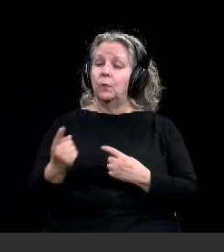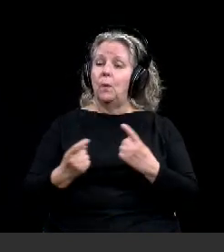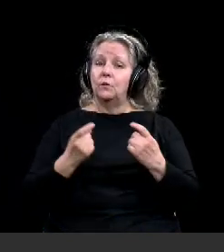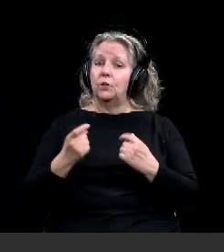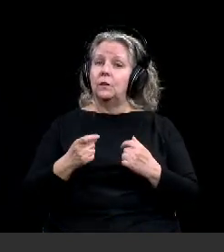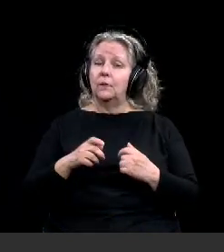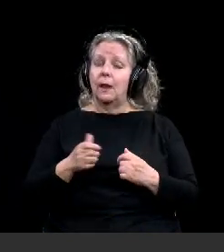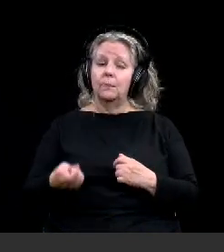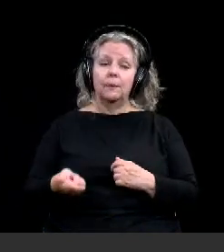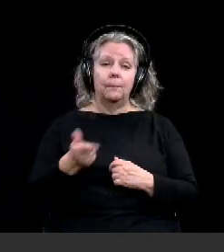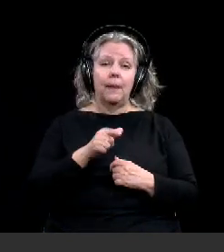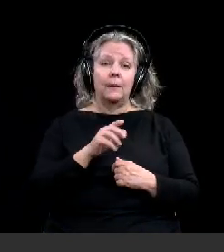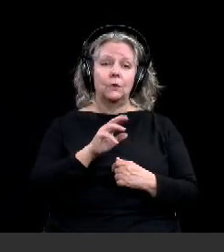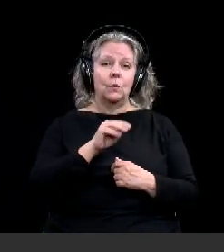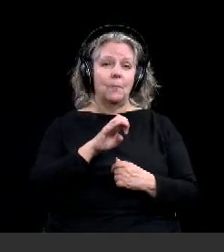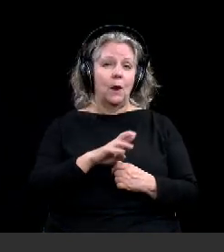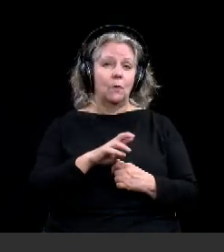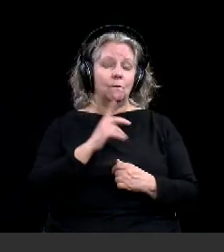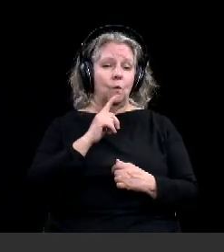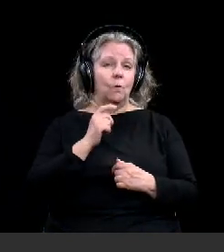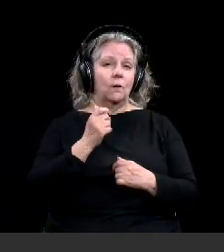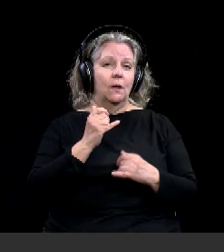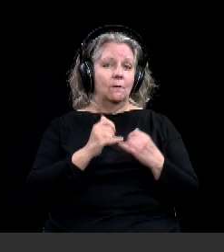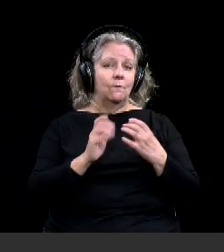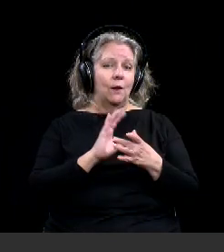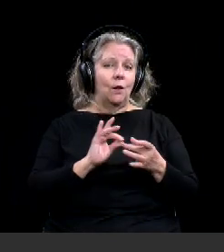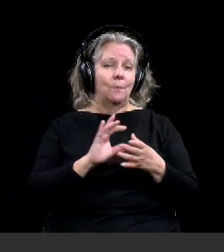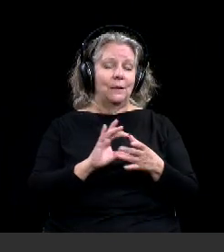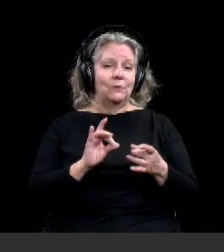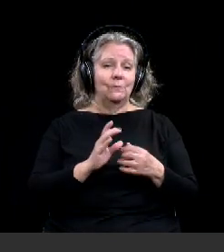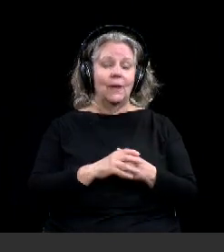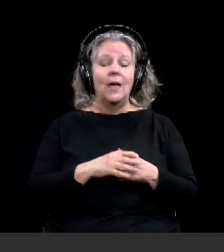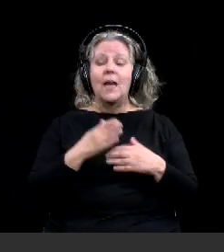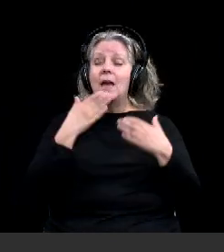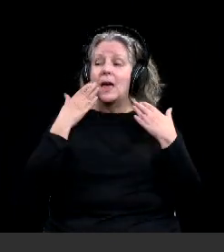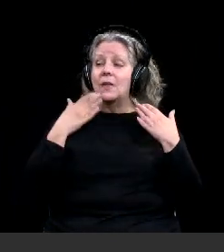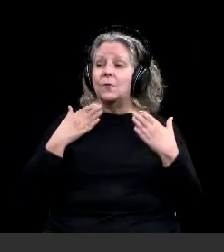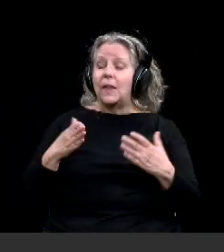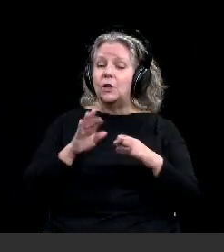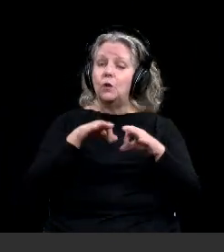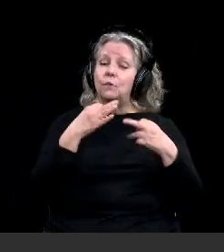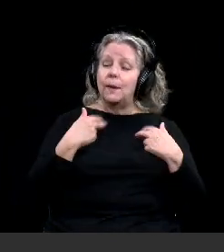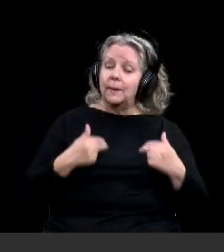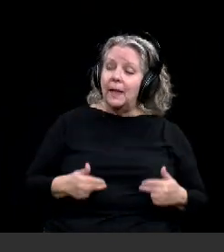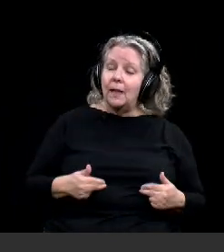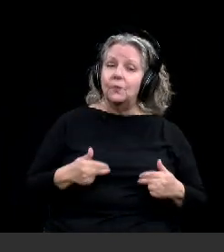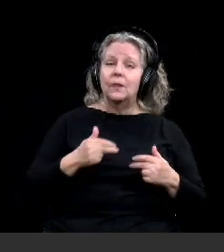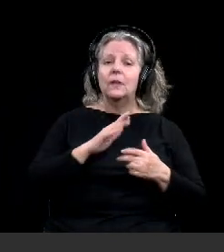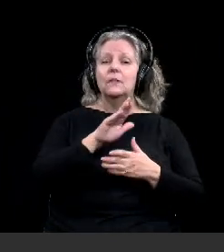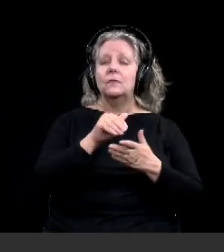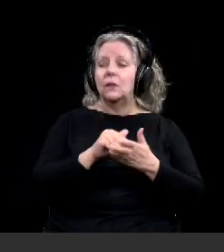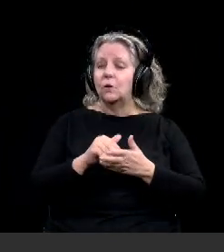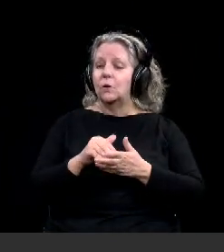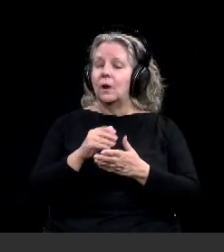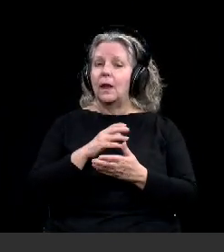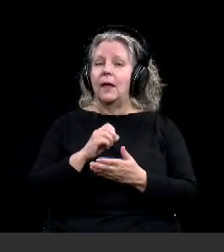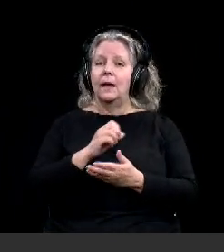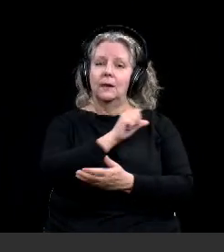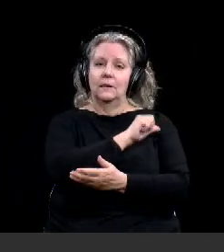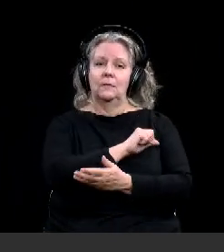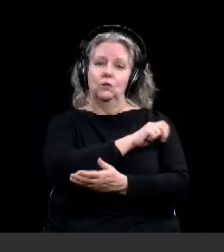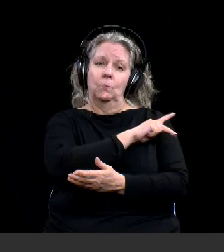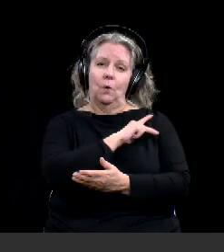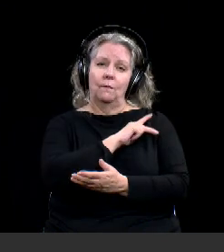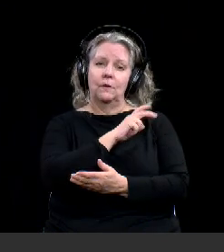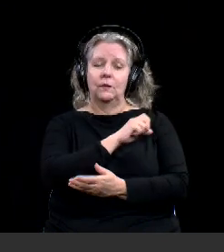Thanks to the Family Health Center, Baylor Scott & White, as well as Ascension Providence, who, as we know, is one of the hubs here in McLennan County and who I